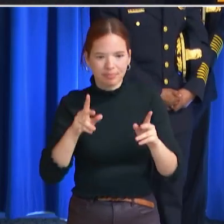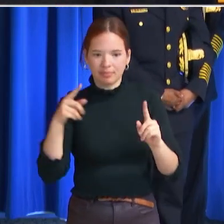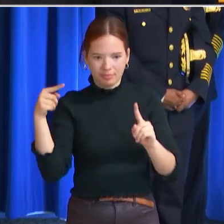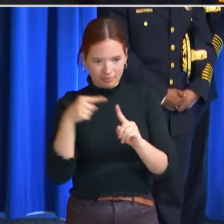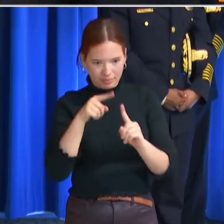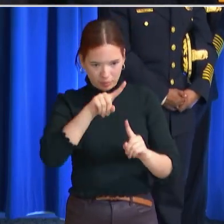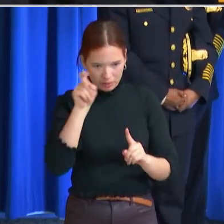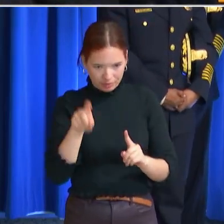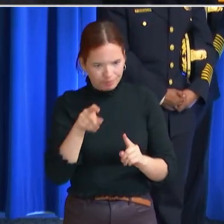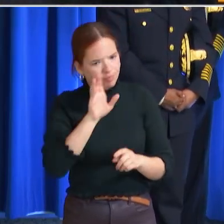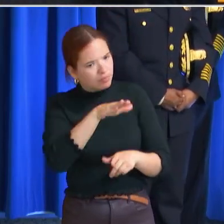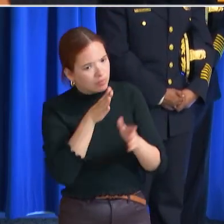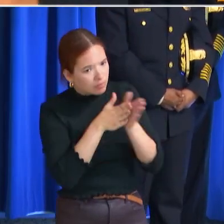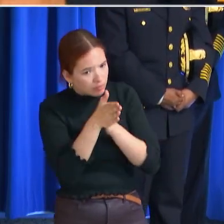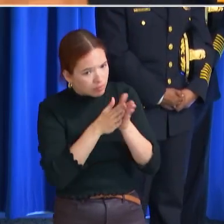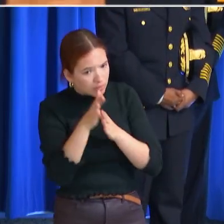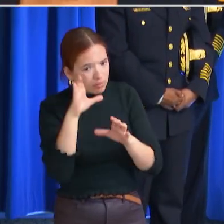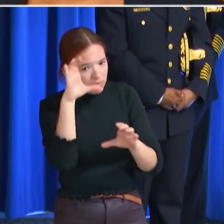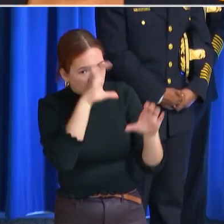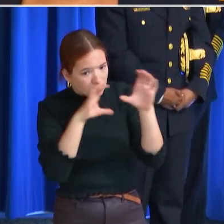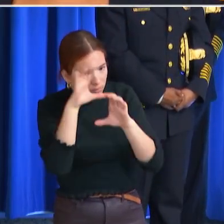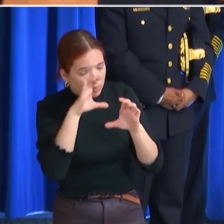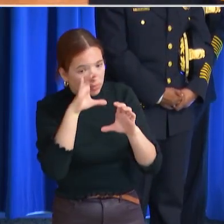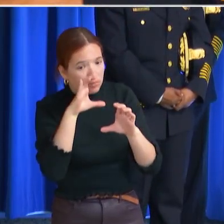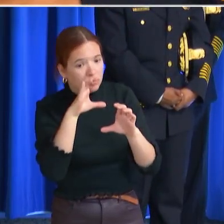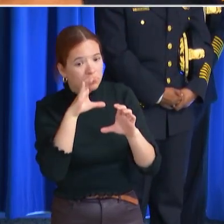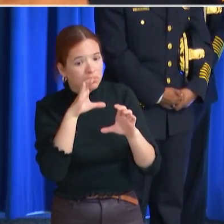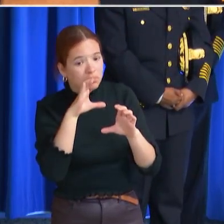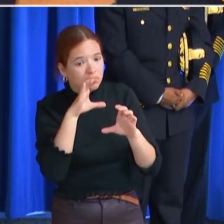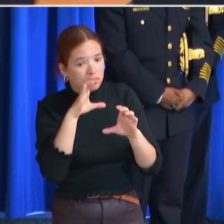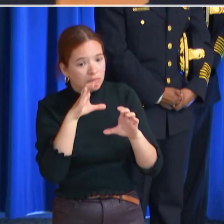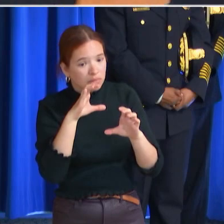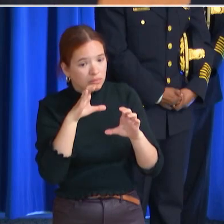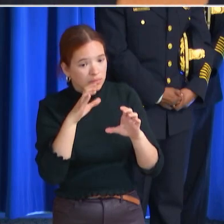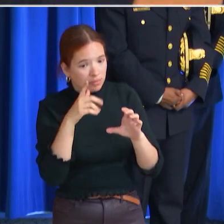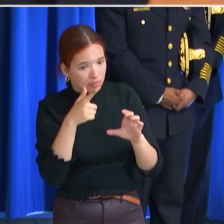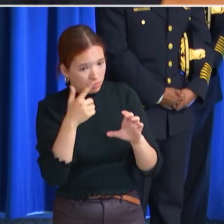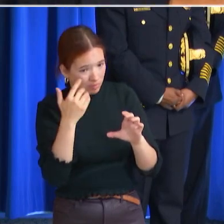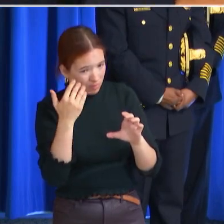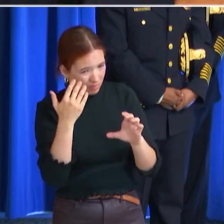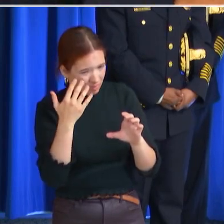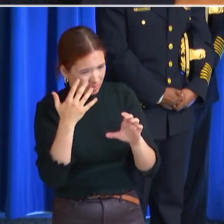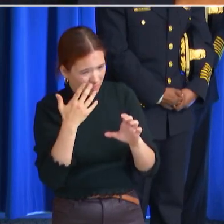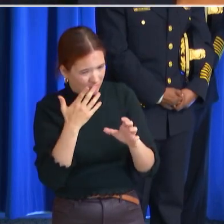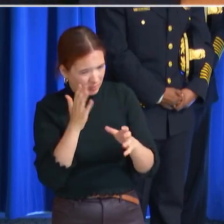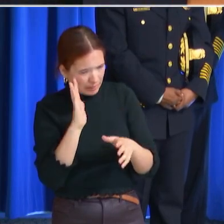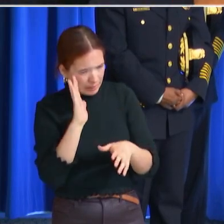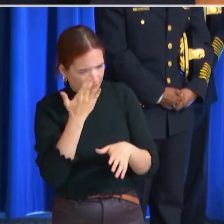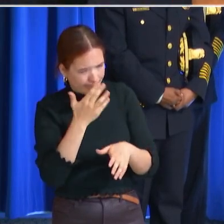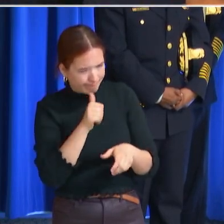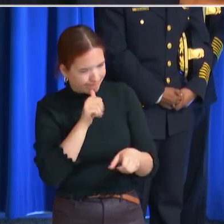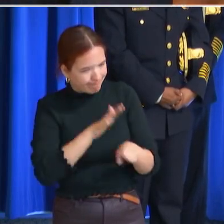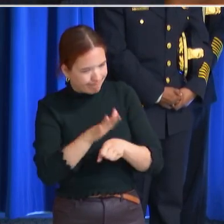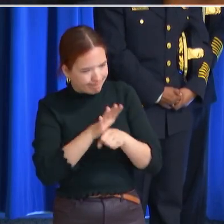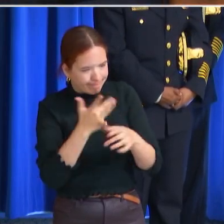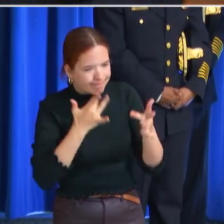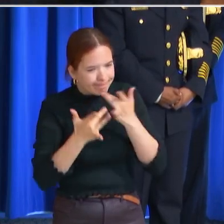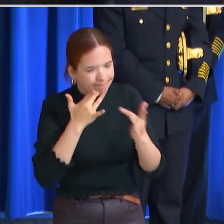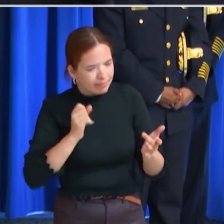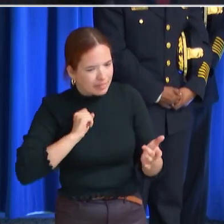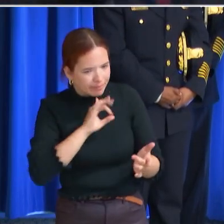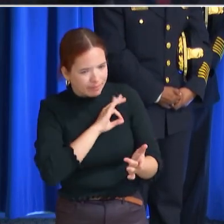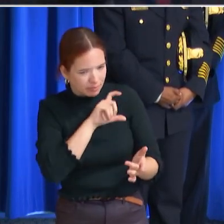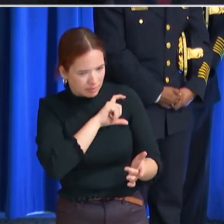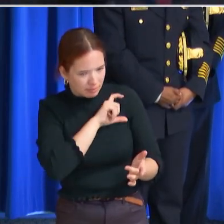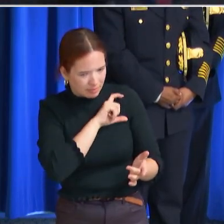in the neighborhoods when we don't have, like you're saying, we don't have enough police officers? You're going to see 2 and 2. You're going to see so. How is this going to look